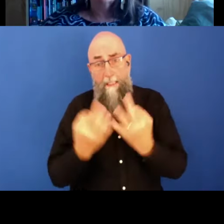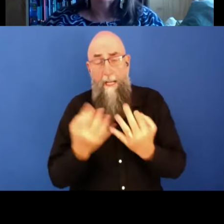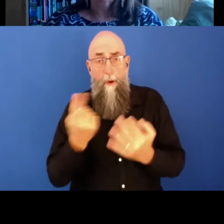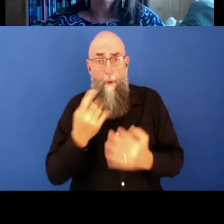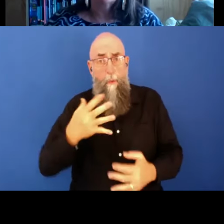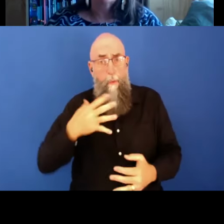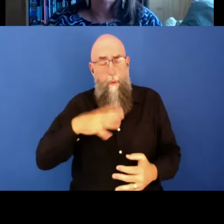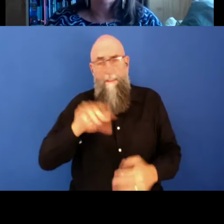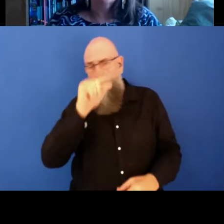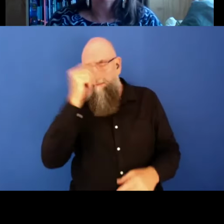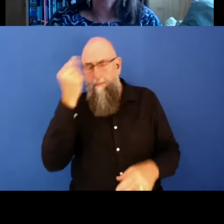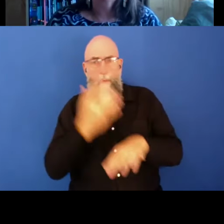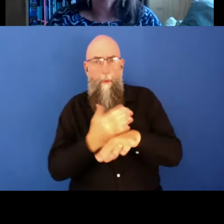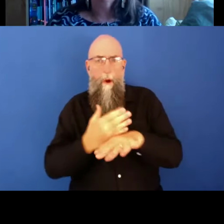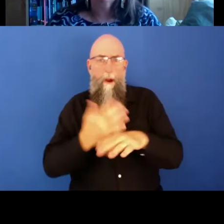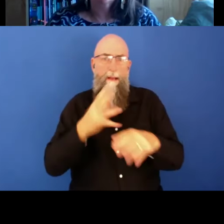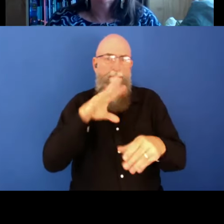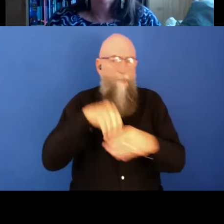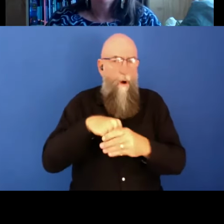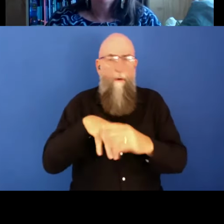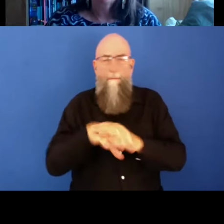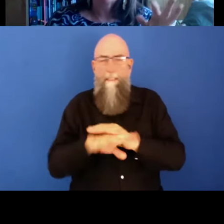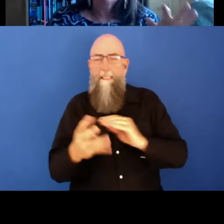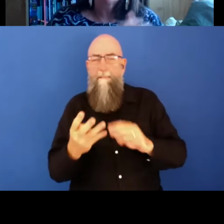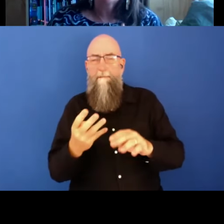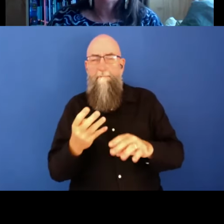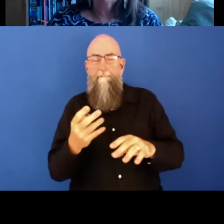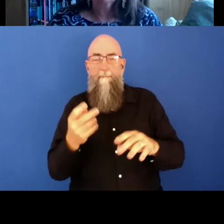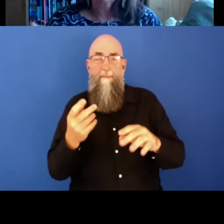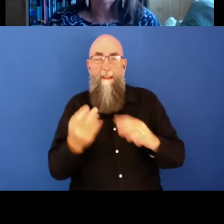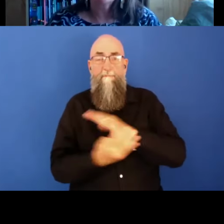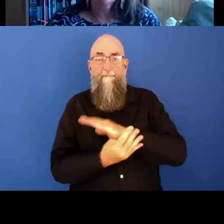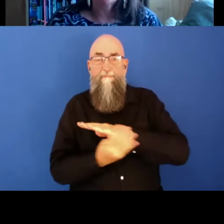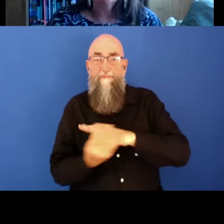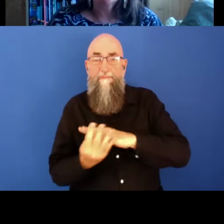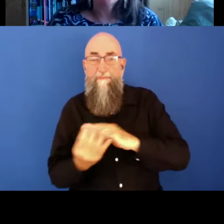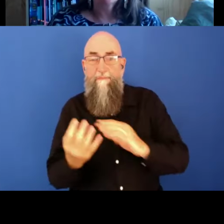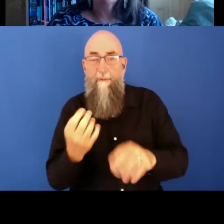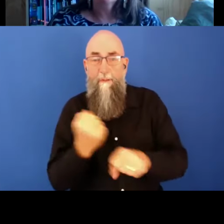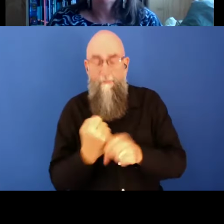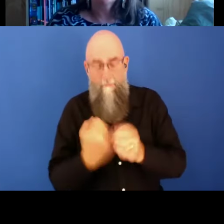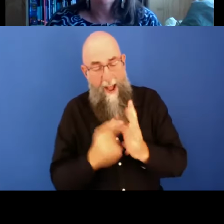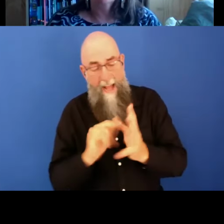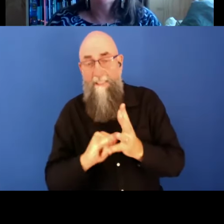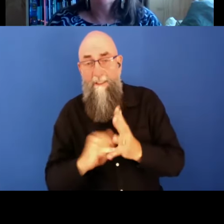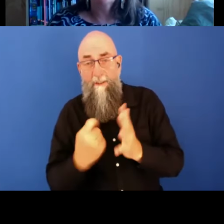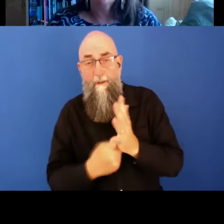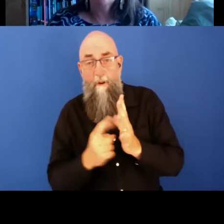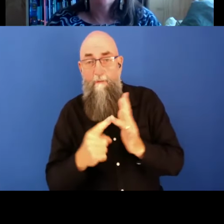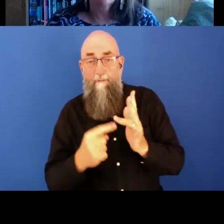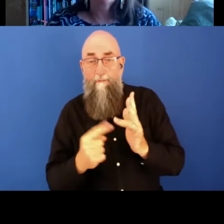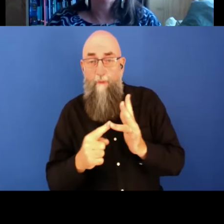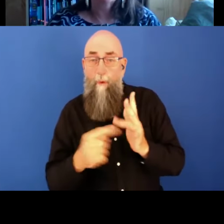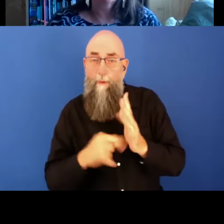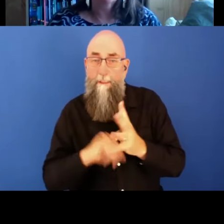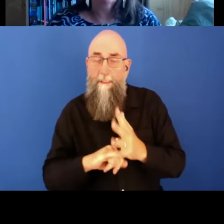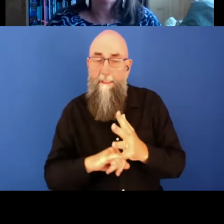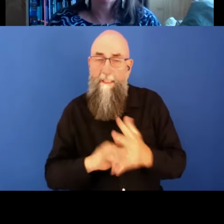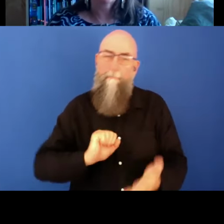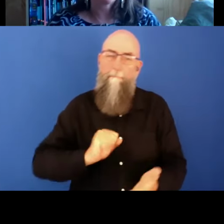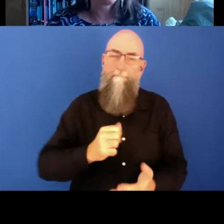more grassroots kind of way to actually go you know you can use this and christie was just saying she'd be happy to sort of share the evaluation report with